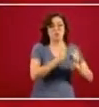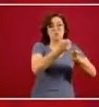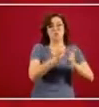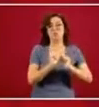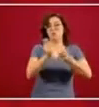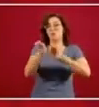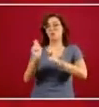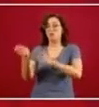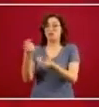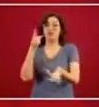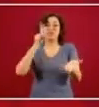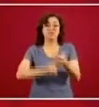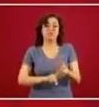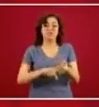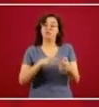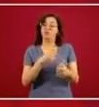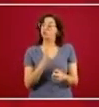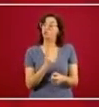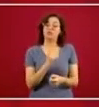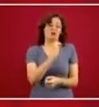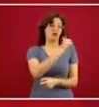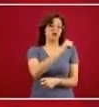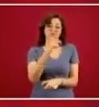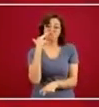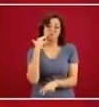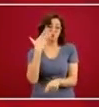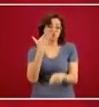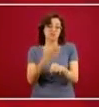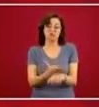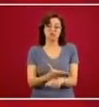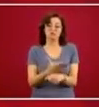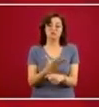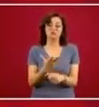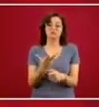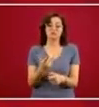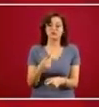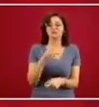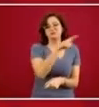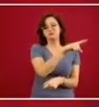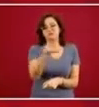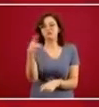have specific responsibility. They have direct responsibility